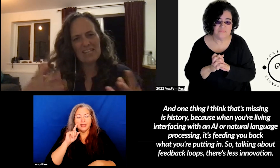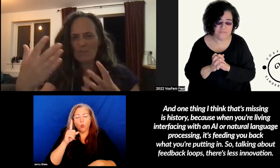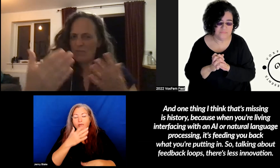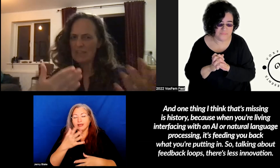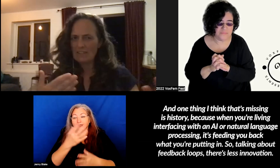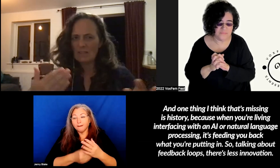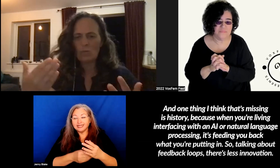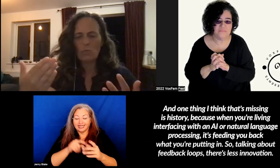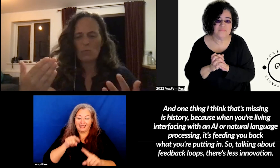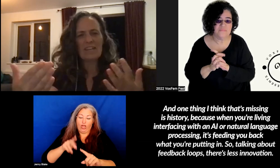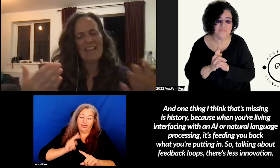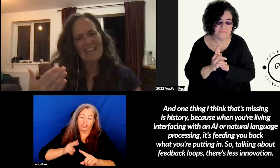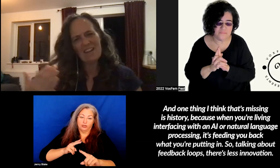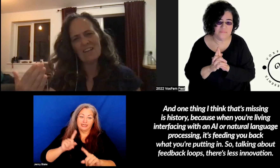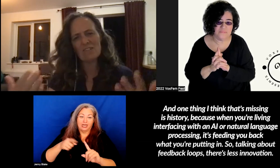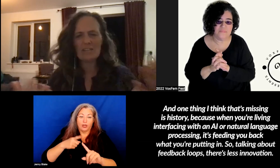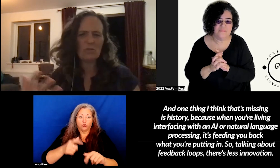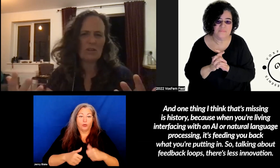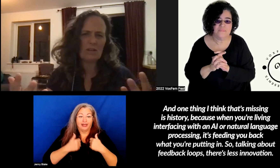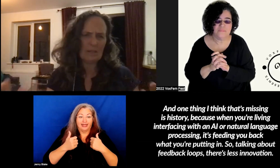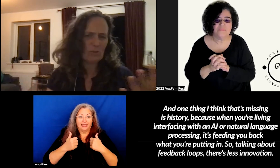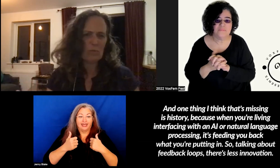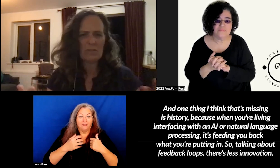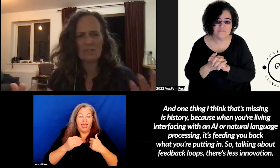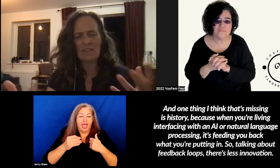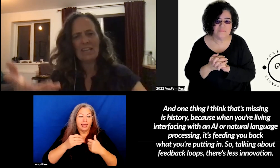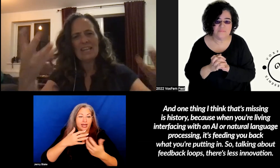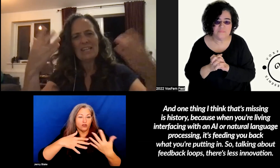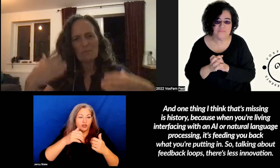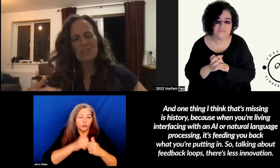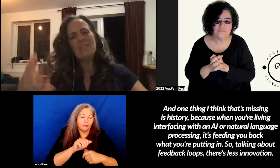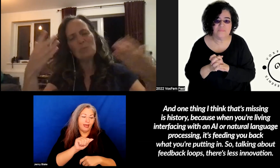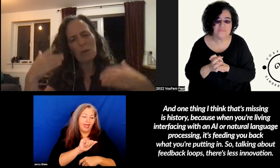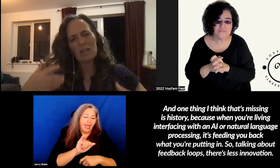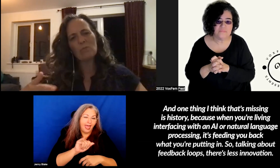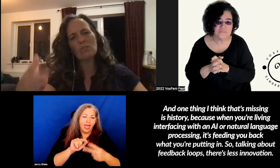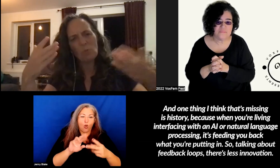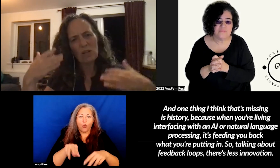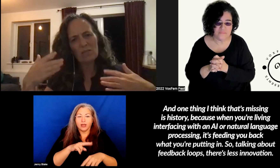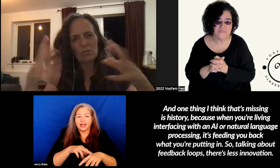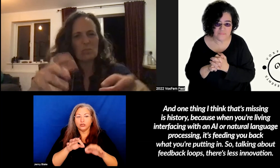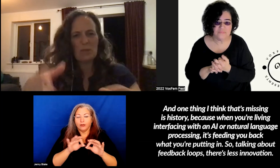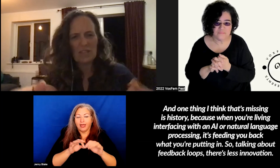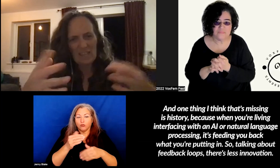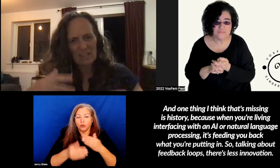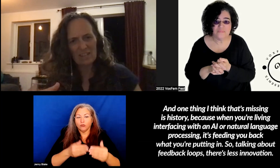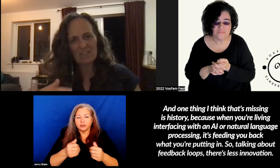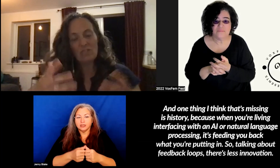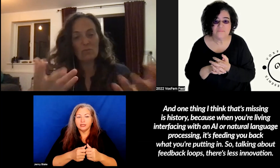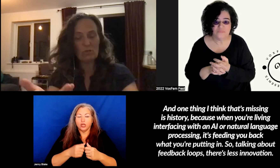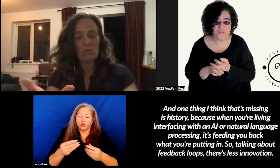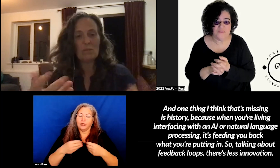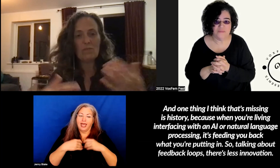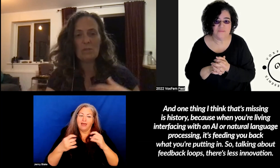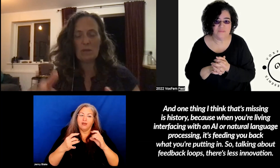living interfacing with an AI or natural language processing, it's feeding you back what you're putting in.